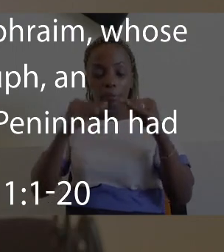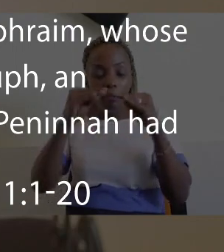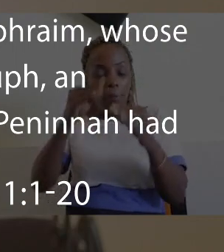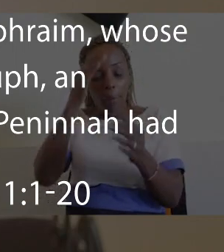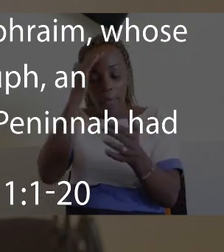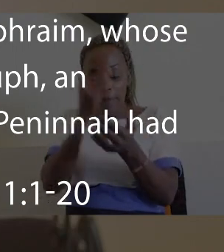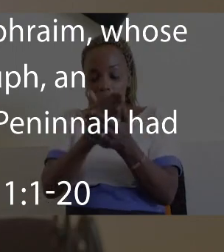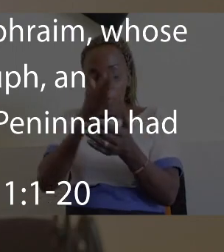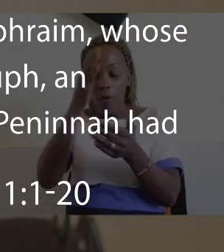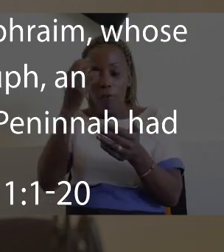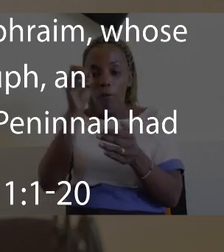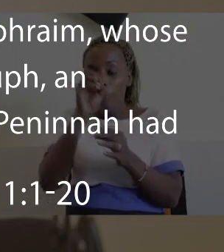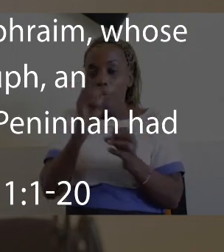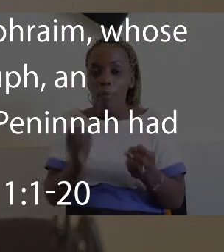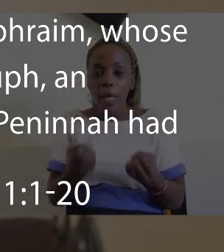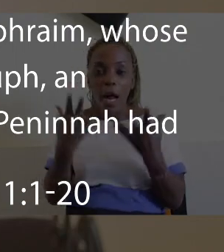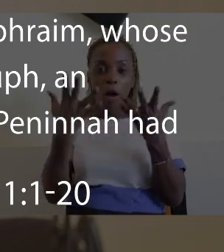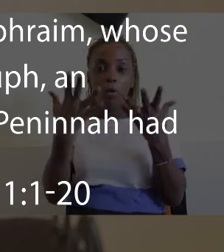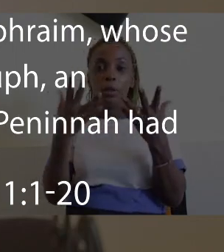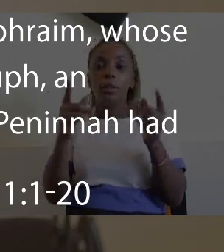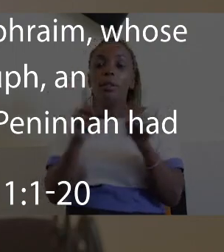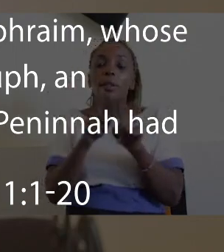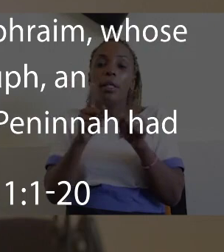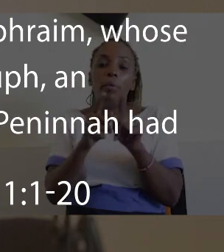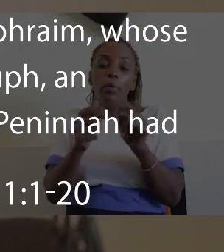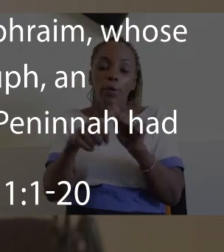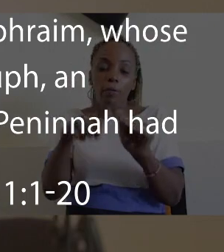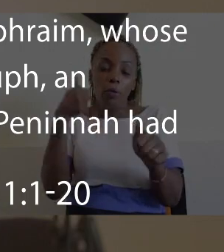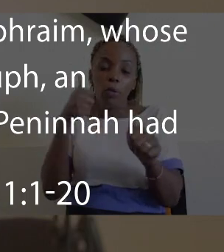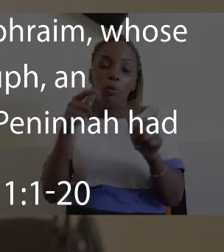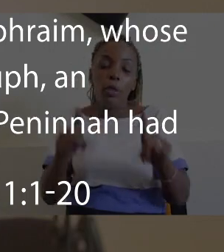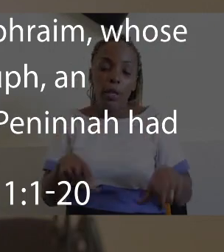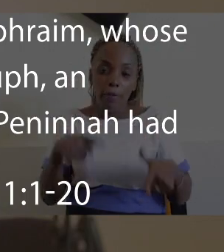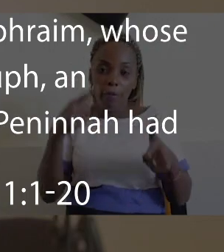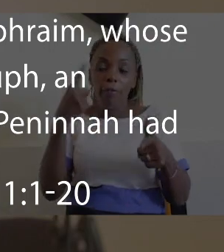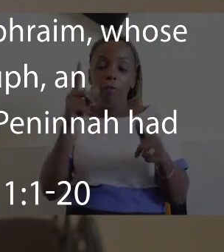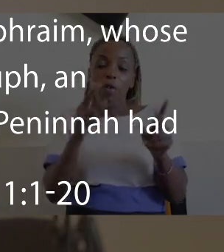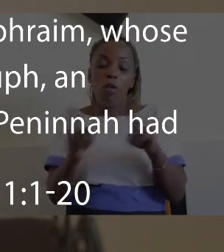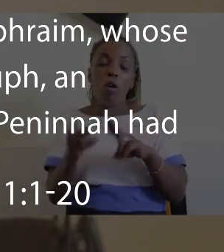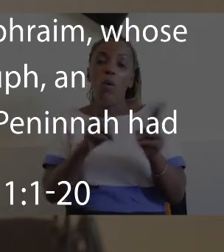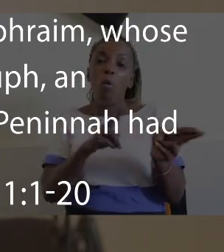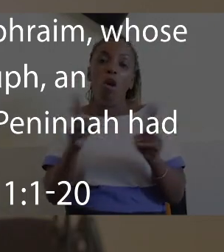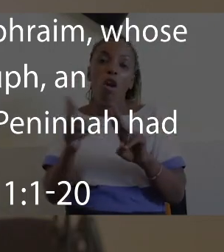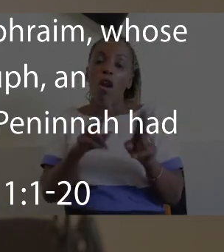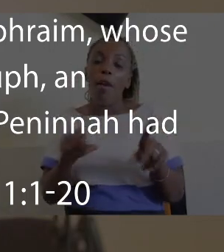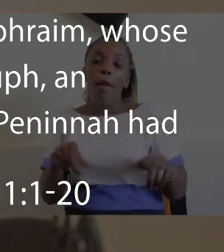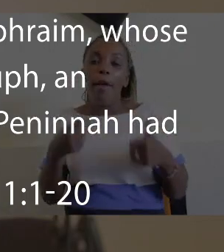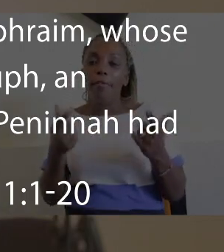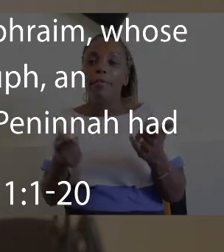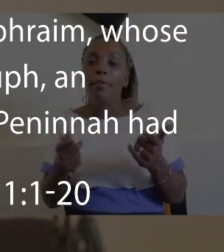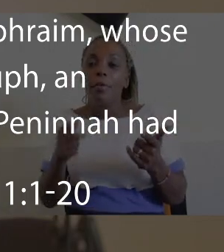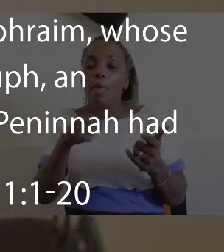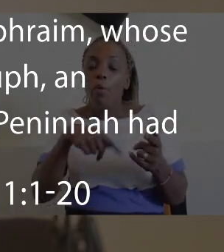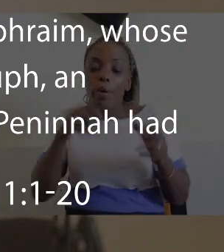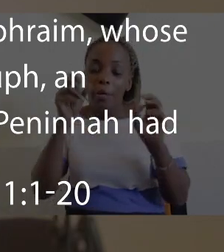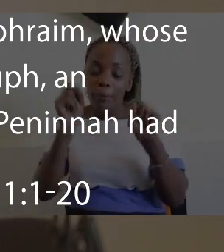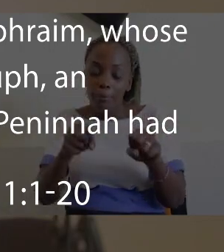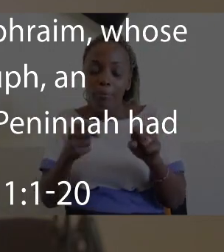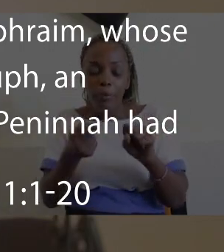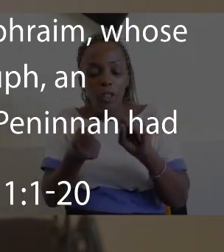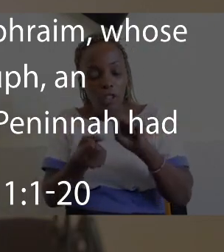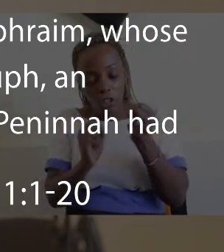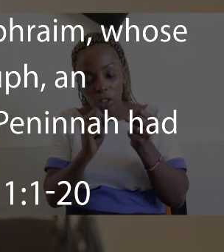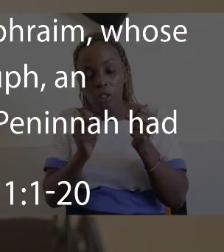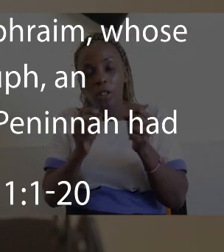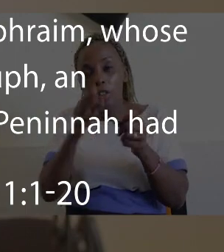God for the miraculous and refusing to live for the ordinary and mundane. We are going to the extraordinary